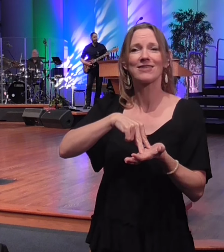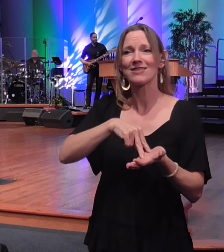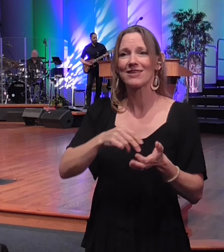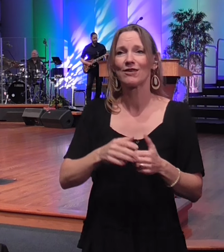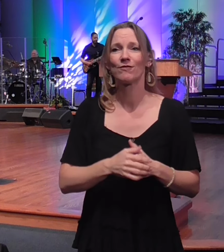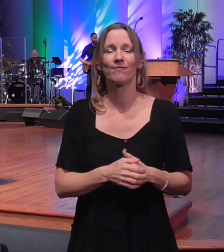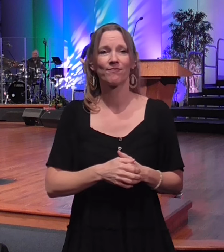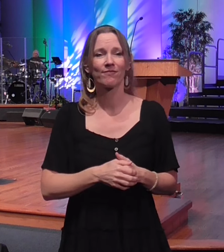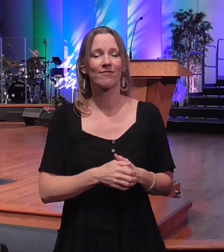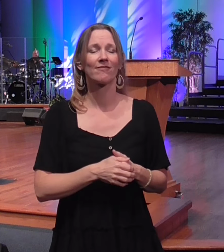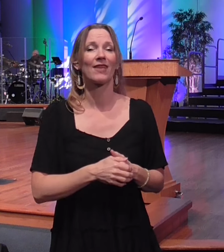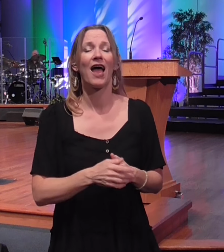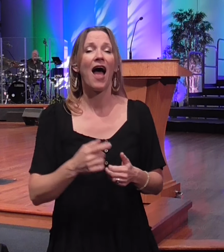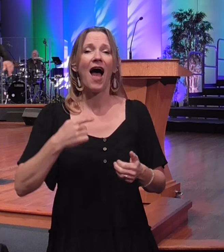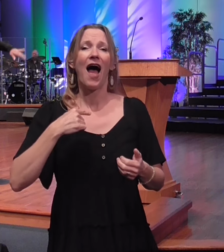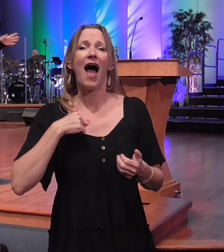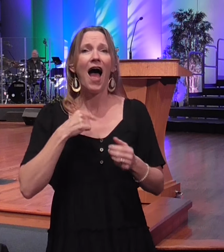yeah.